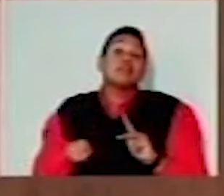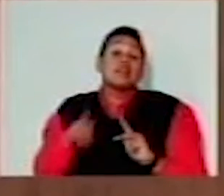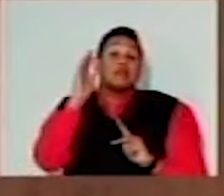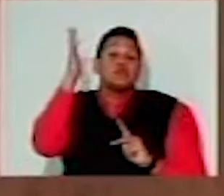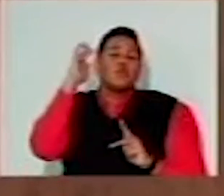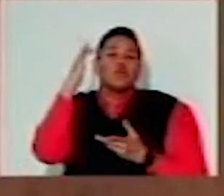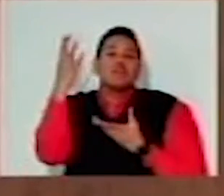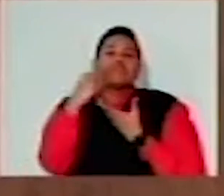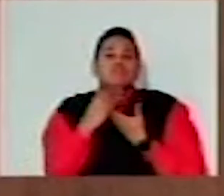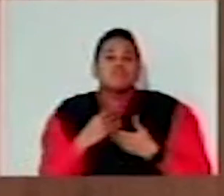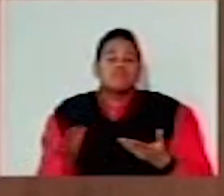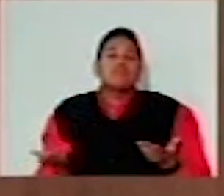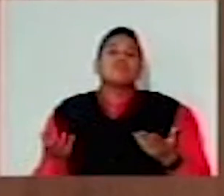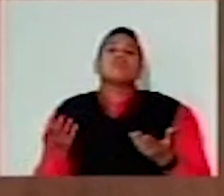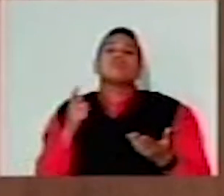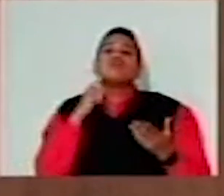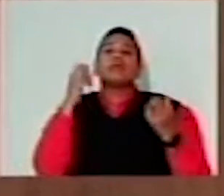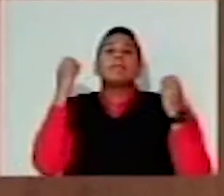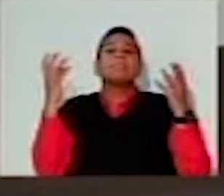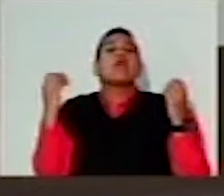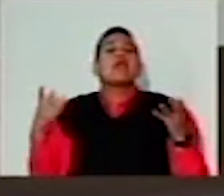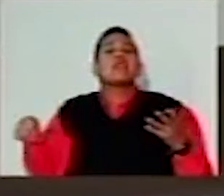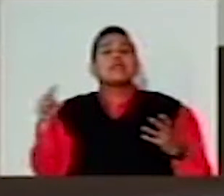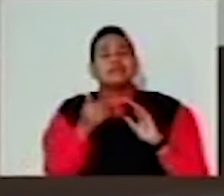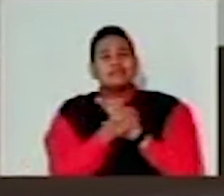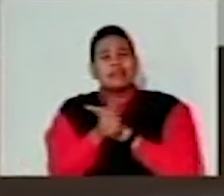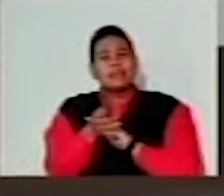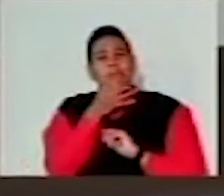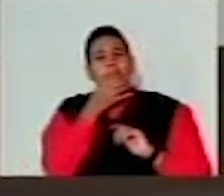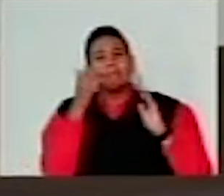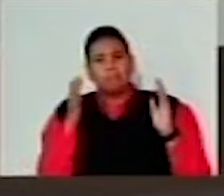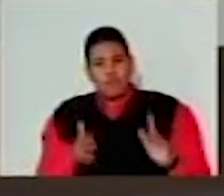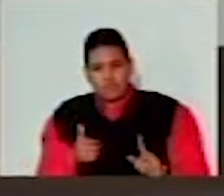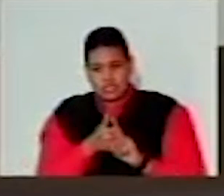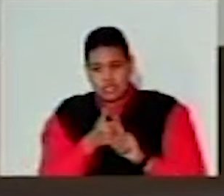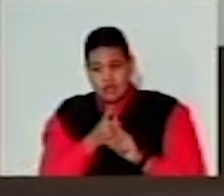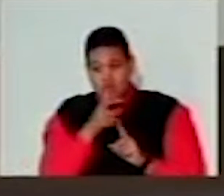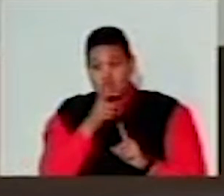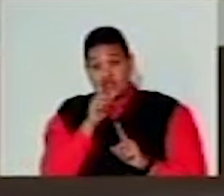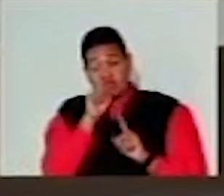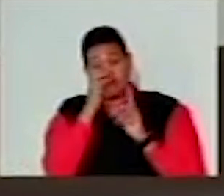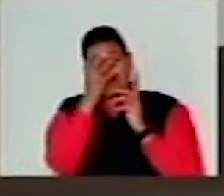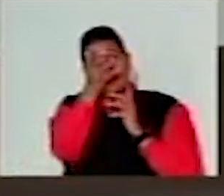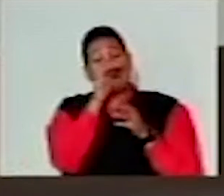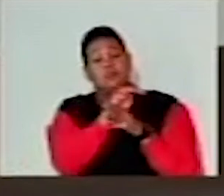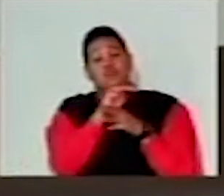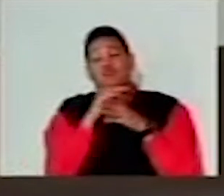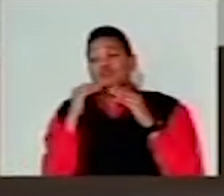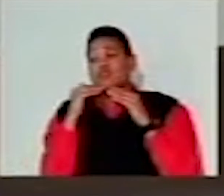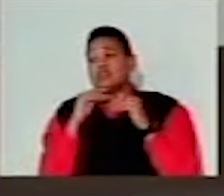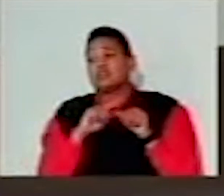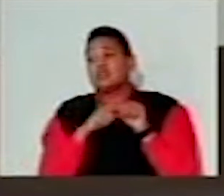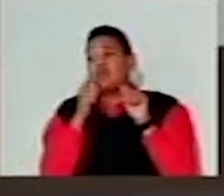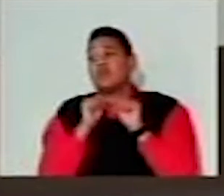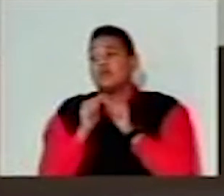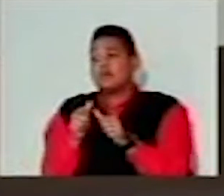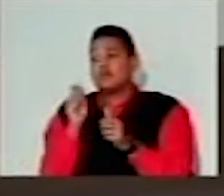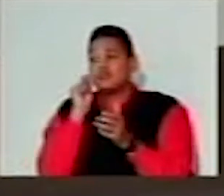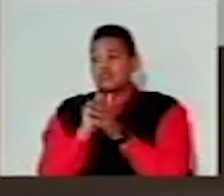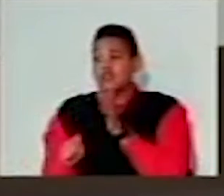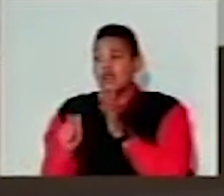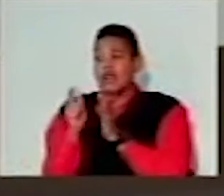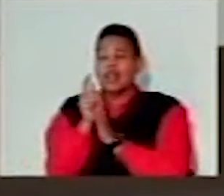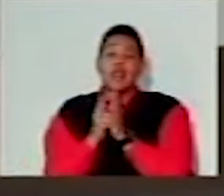be engaged in by the many skilled persons at the Ministry of Justice, starting with the Permanent Secretary, the